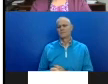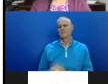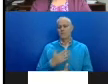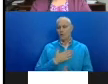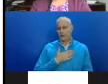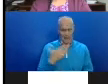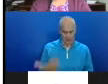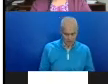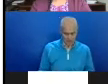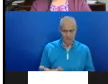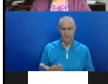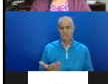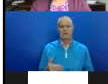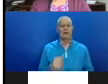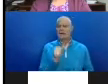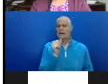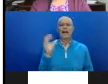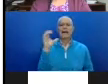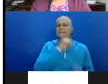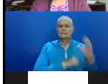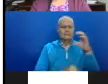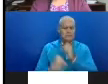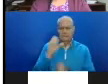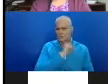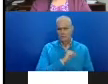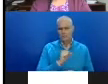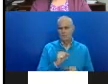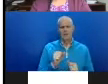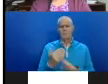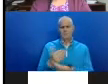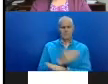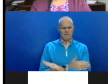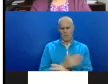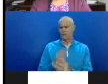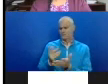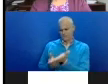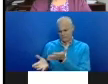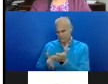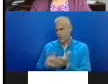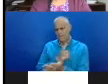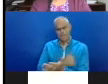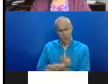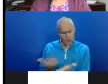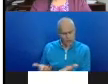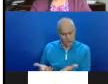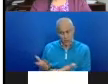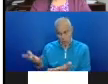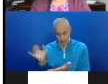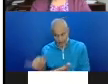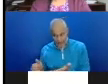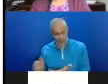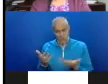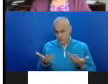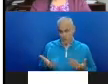acknowledgement? So we're not making assumptions, we're making preparation. Before we get here, we talk about apologies and whether that's something she wants or doesn't